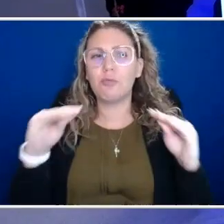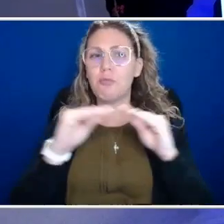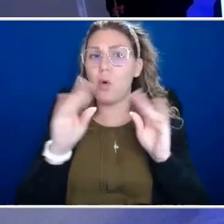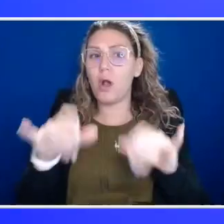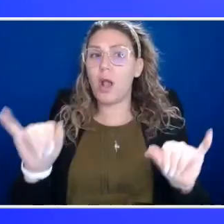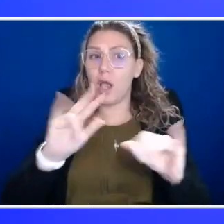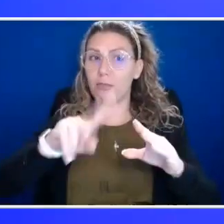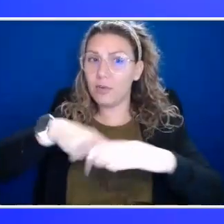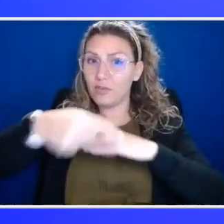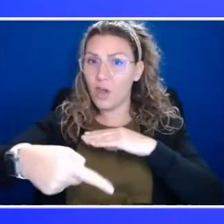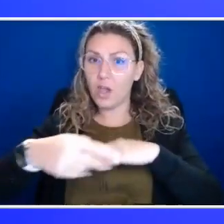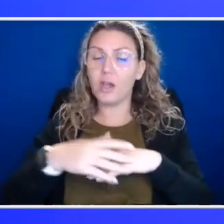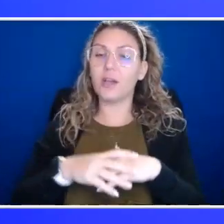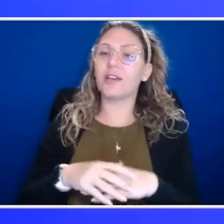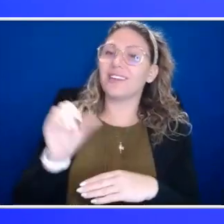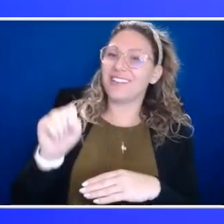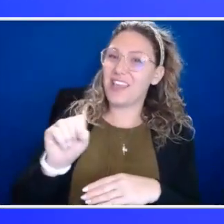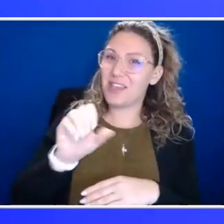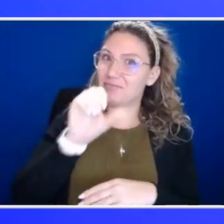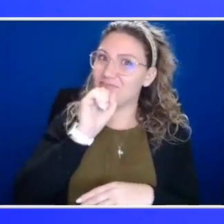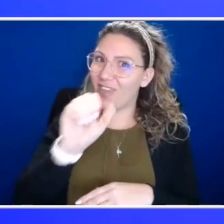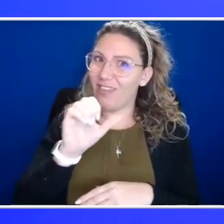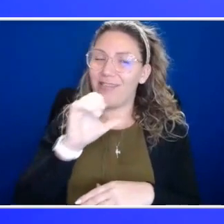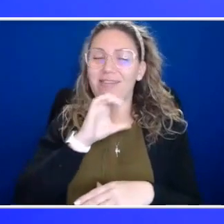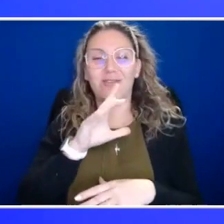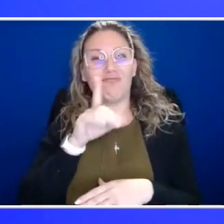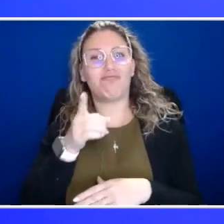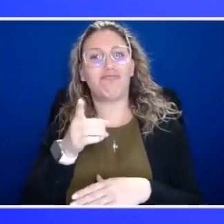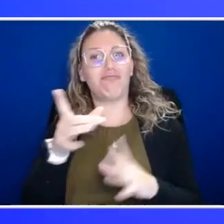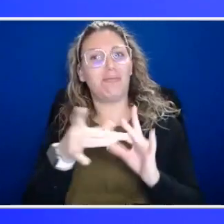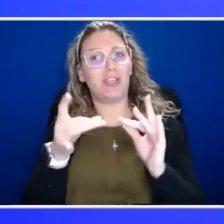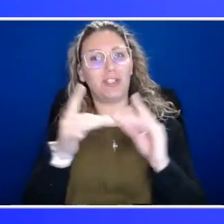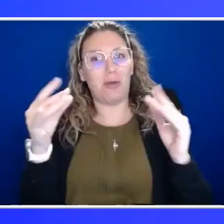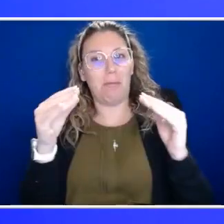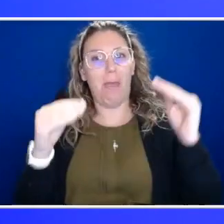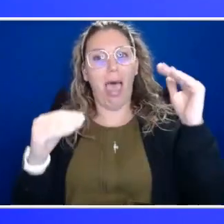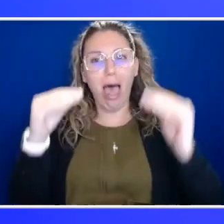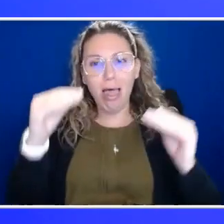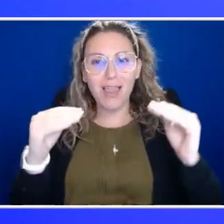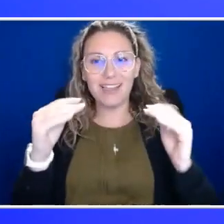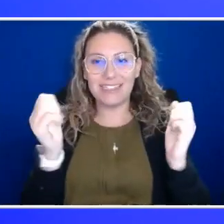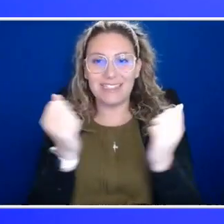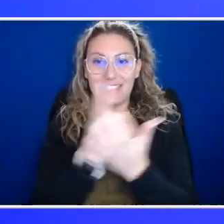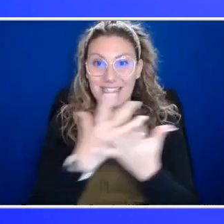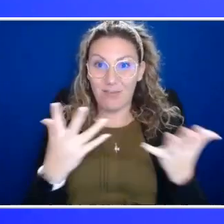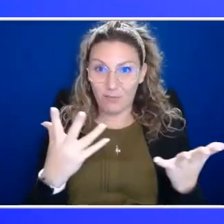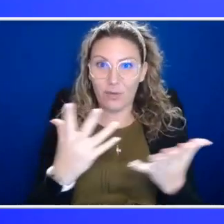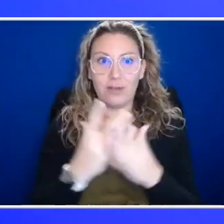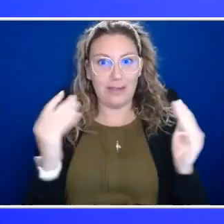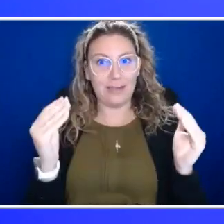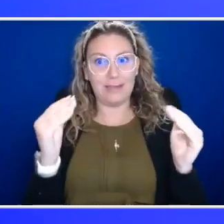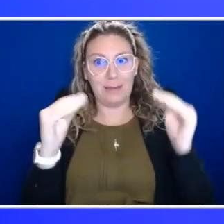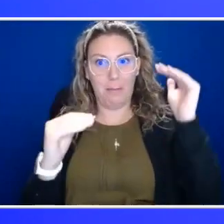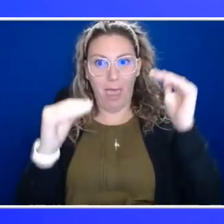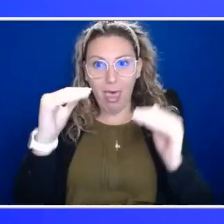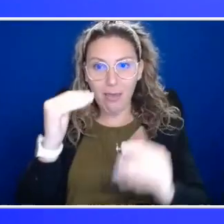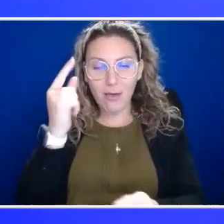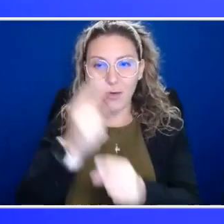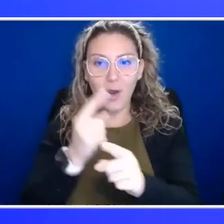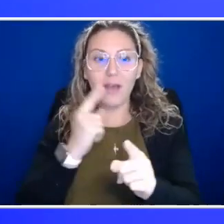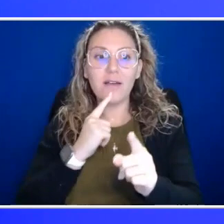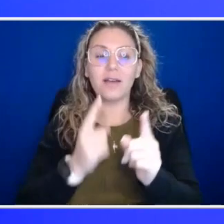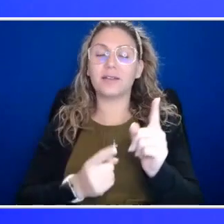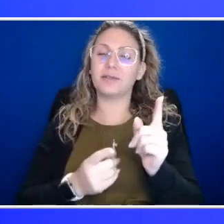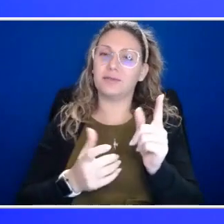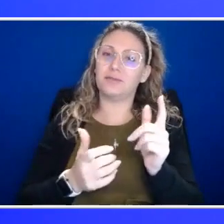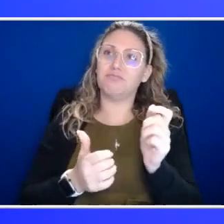Yeah, so I love that you brought up balance, right? Because everything is going to be a balance. And one of the major conditions, of course, that